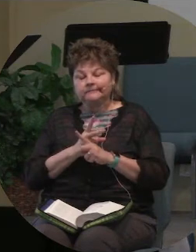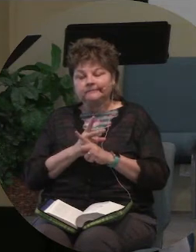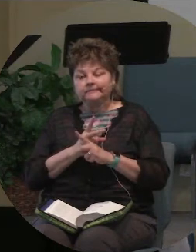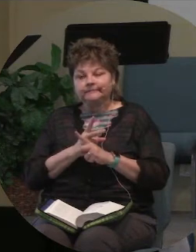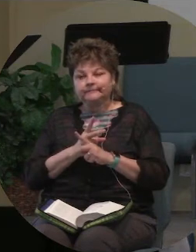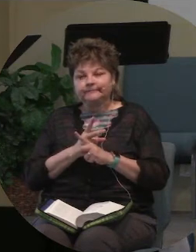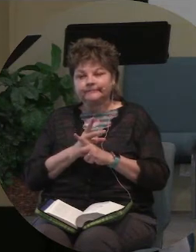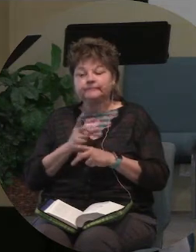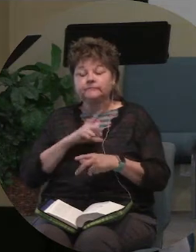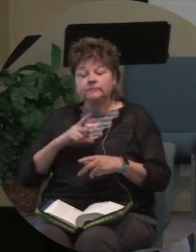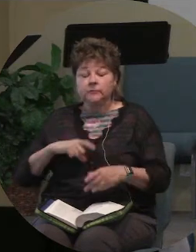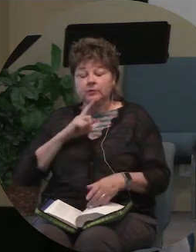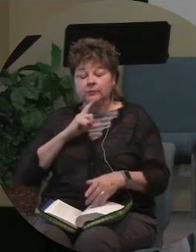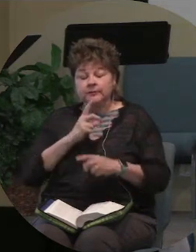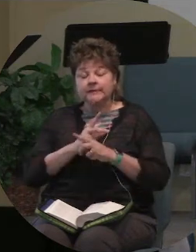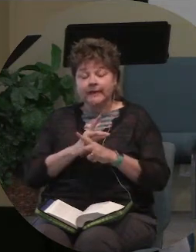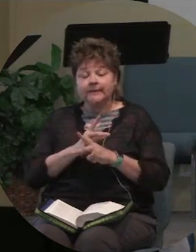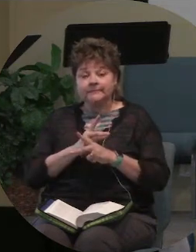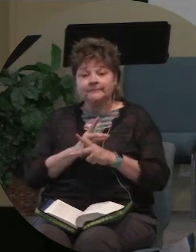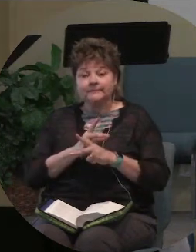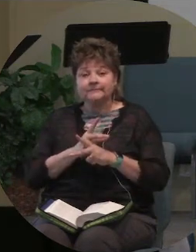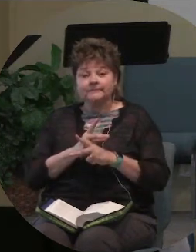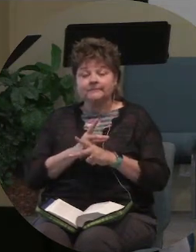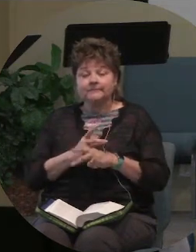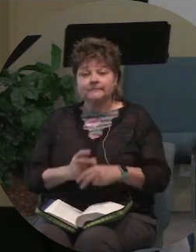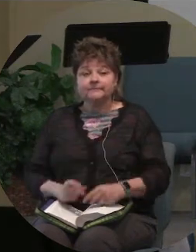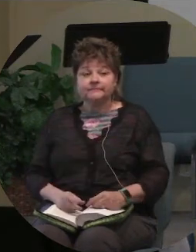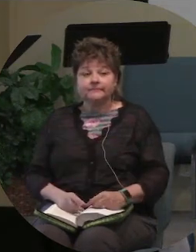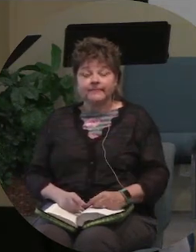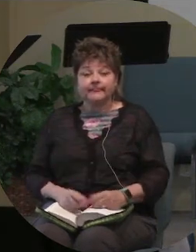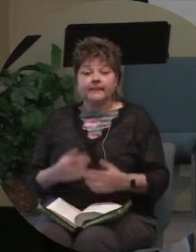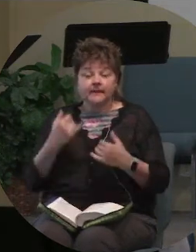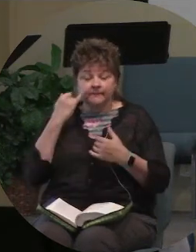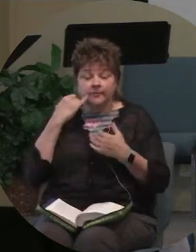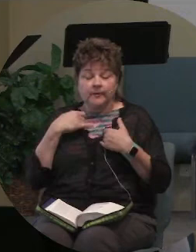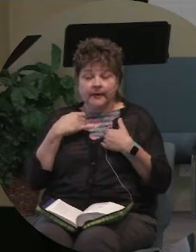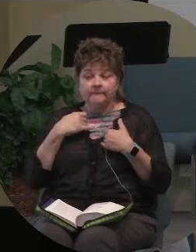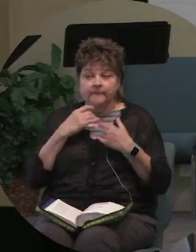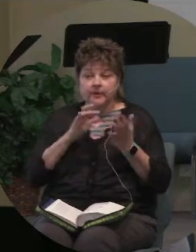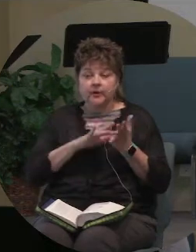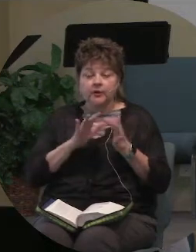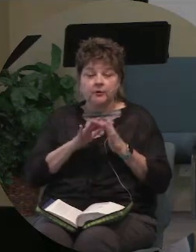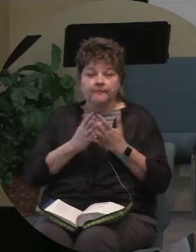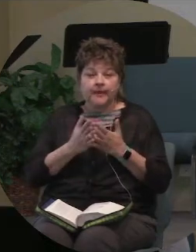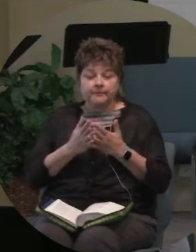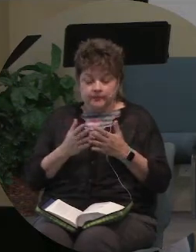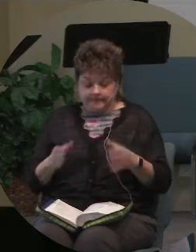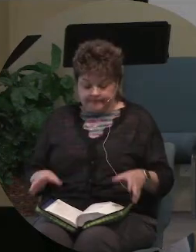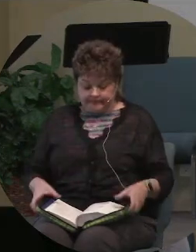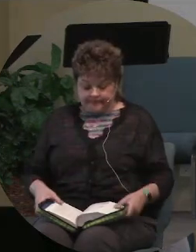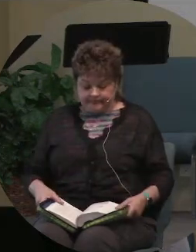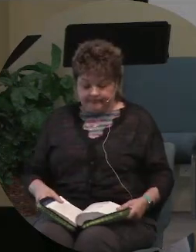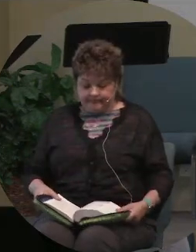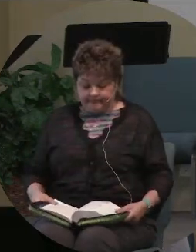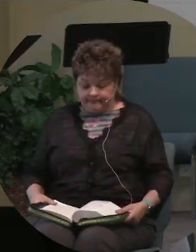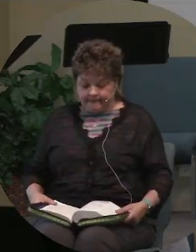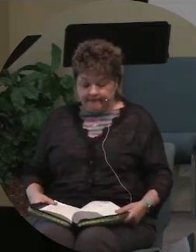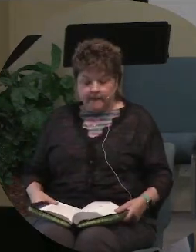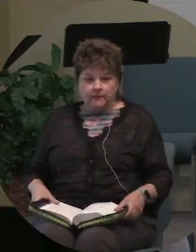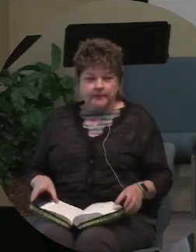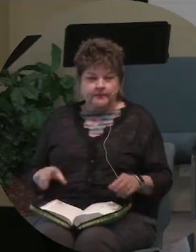The Lord is kind. I wonder if you have your Bible, if you would turn. Actually, can I just ask you to just